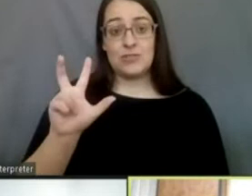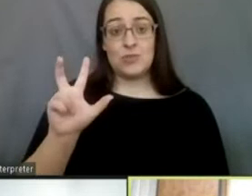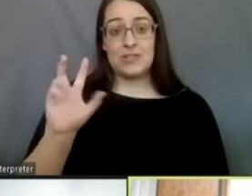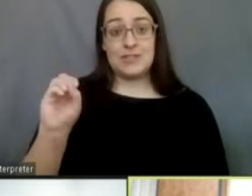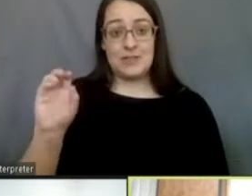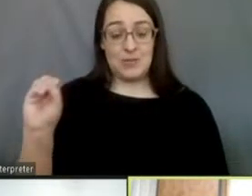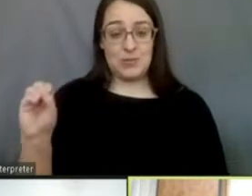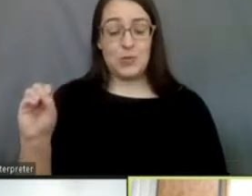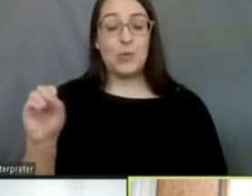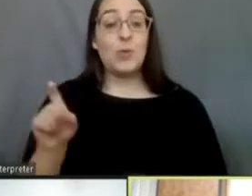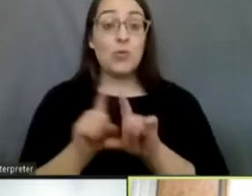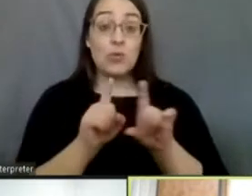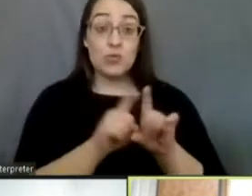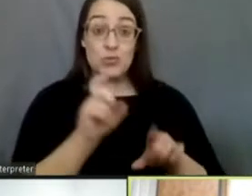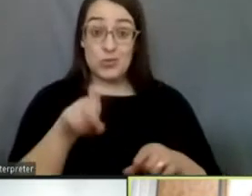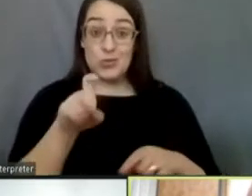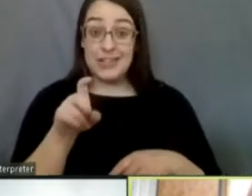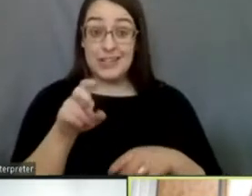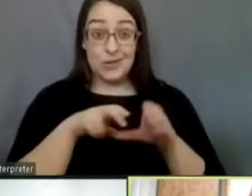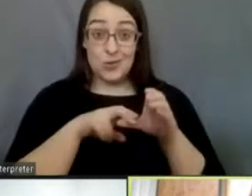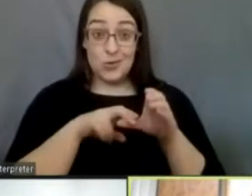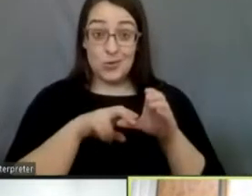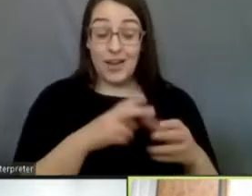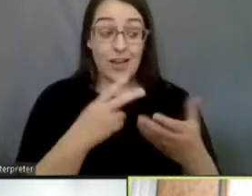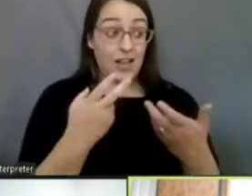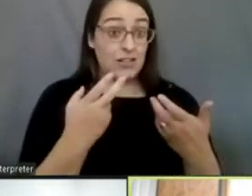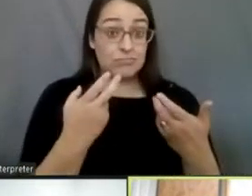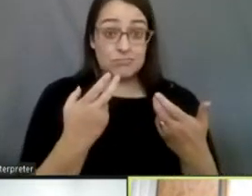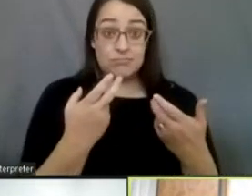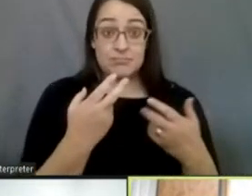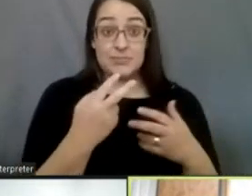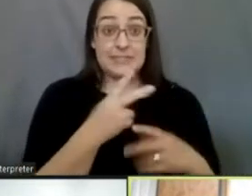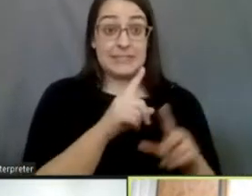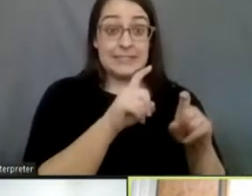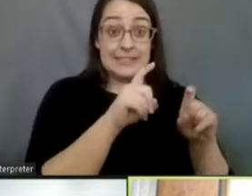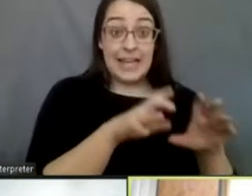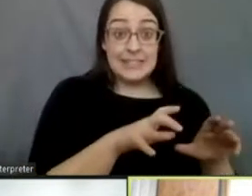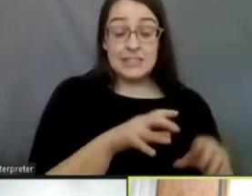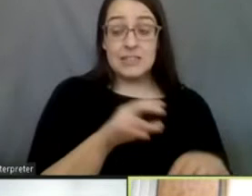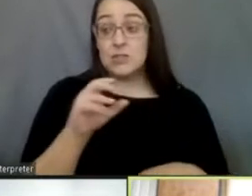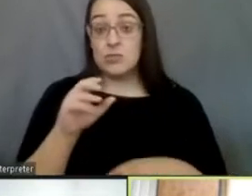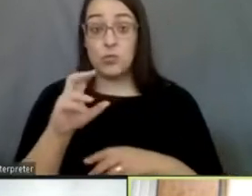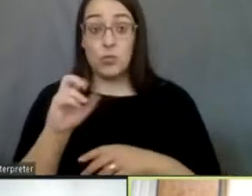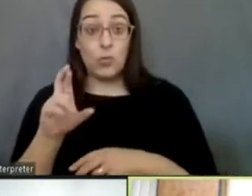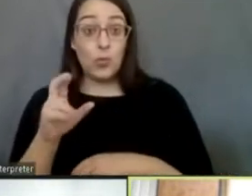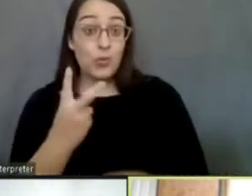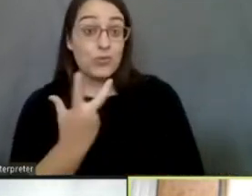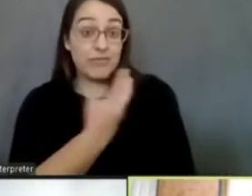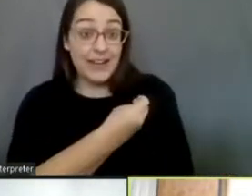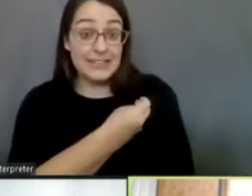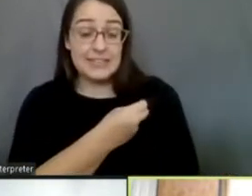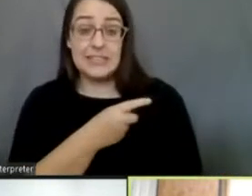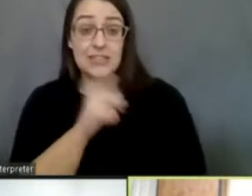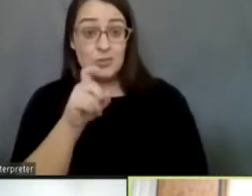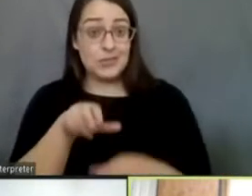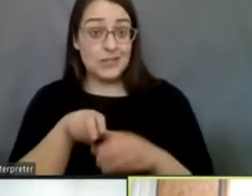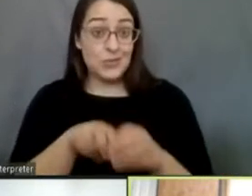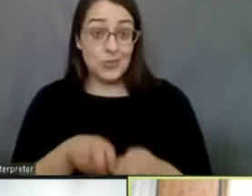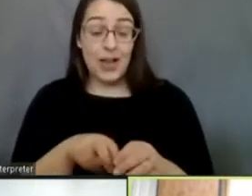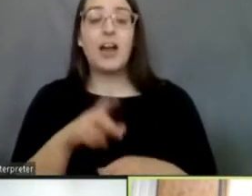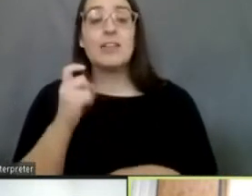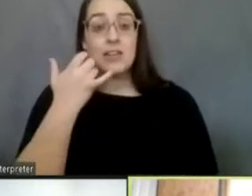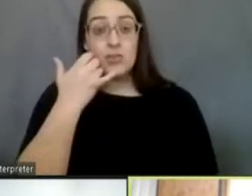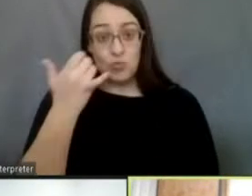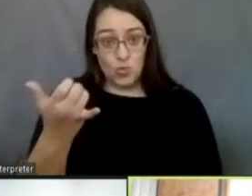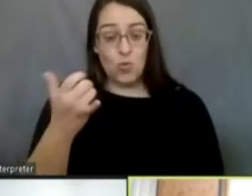378-6300. Also, if you need transportation to either the drive-through testing center or, more importantly, the vaccination site, you can